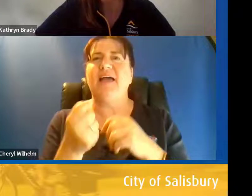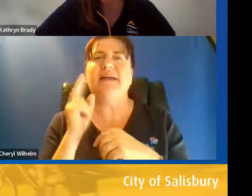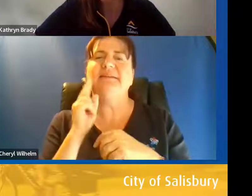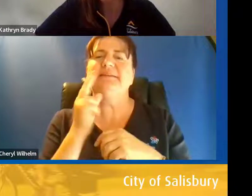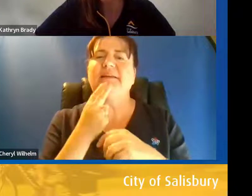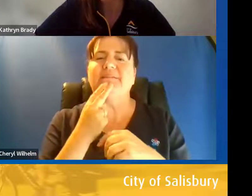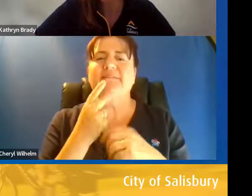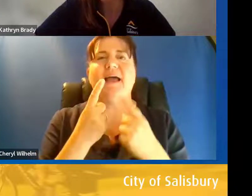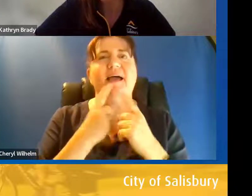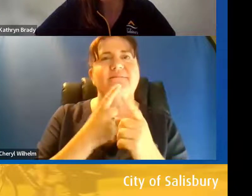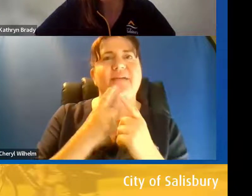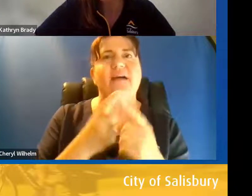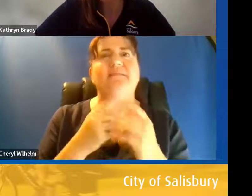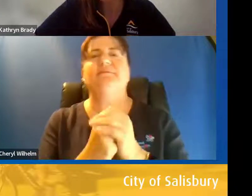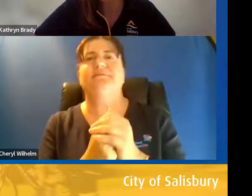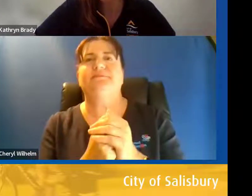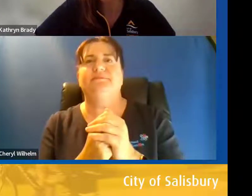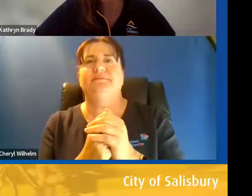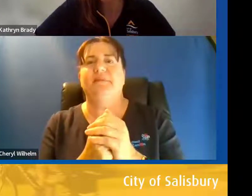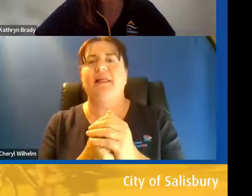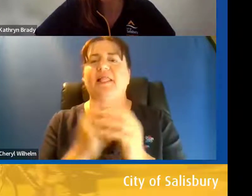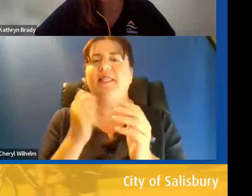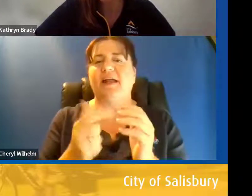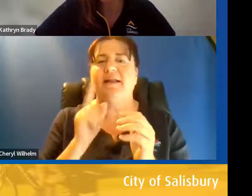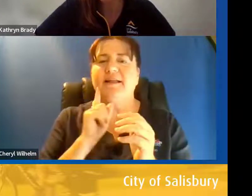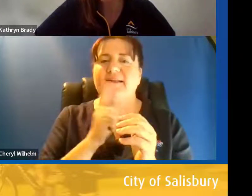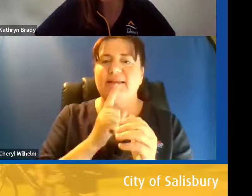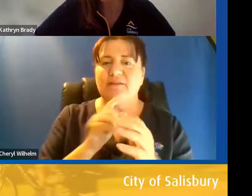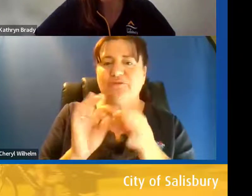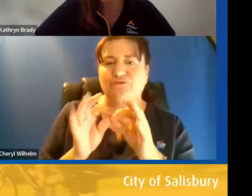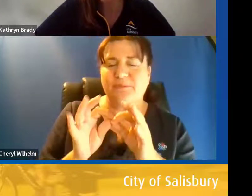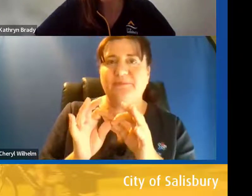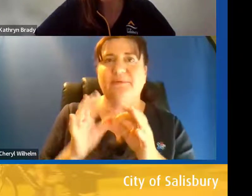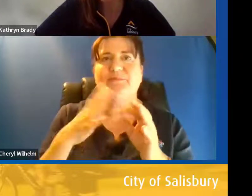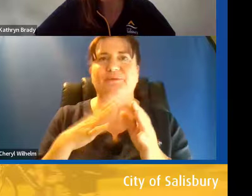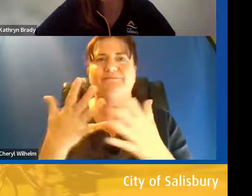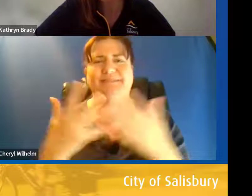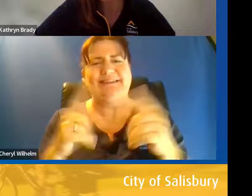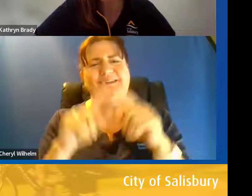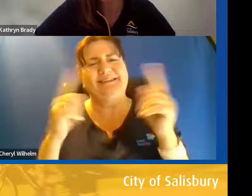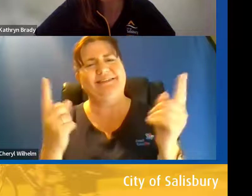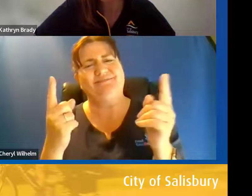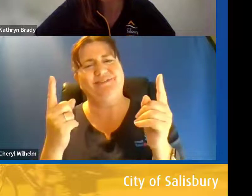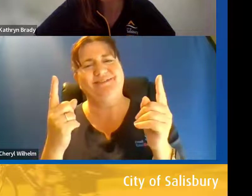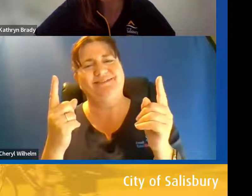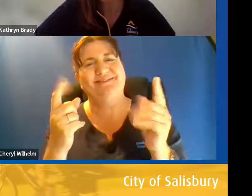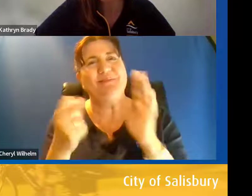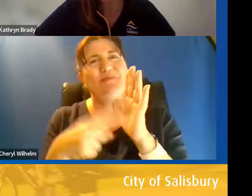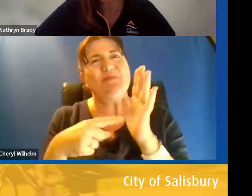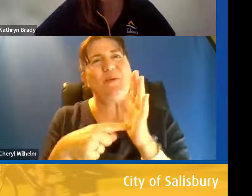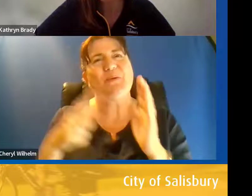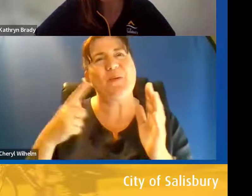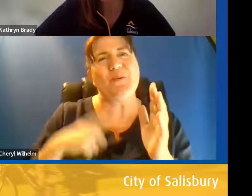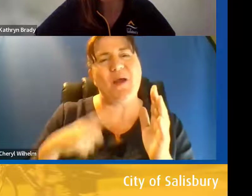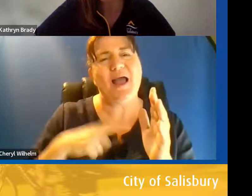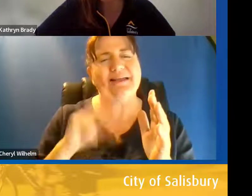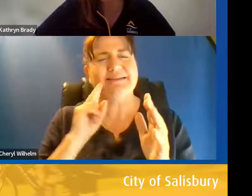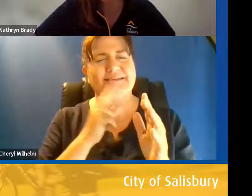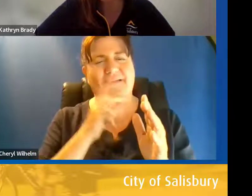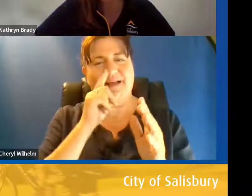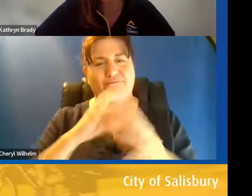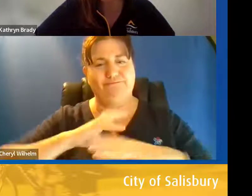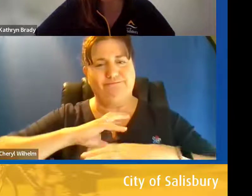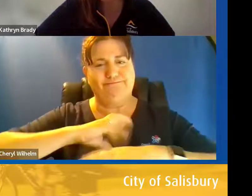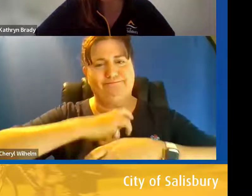warranted? And I'm sure Kate explained that in her presentation. It's better to have a deaf person because it's very